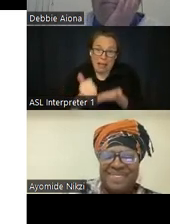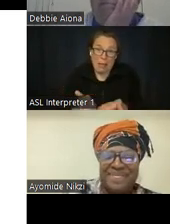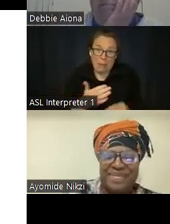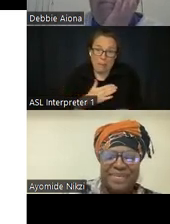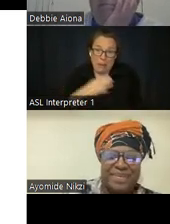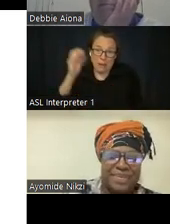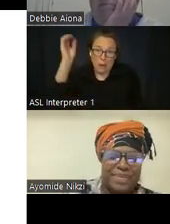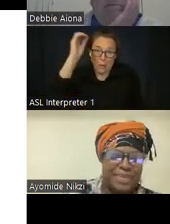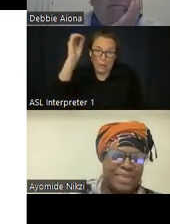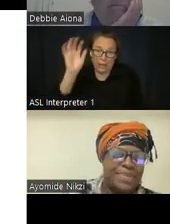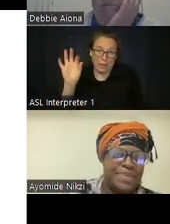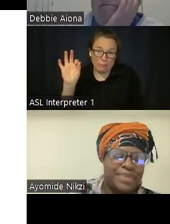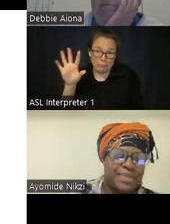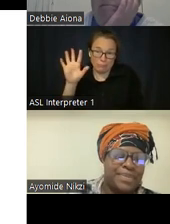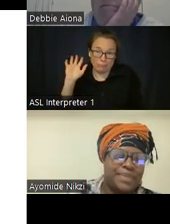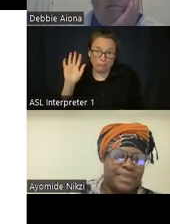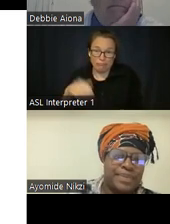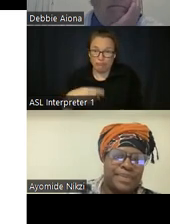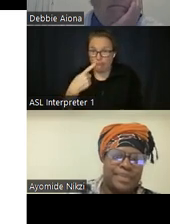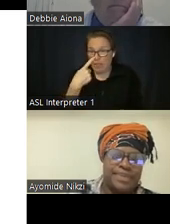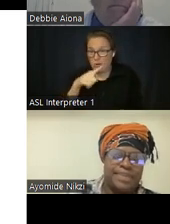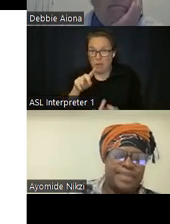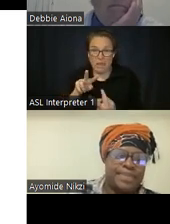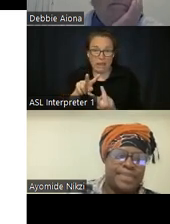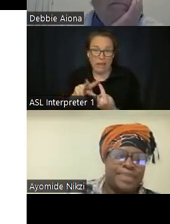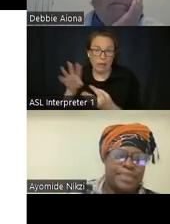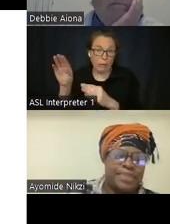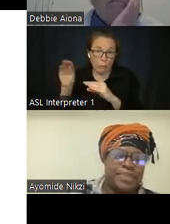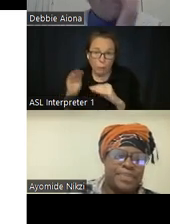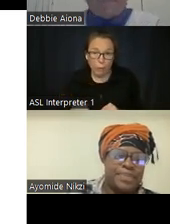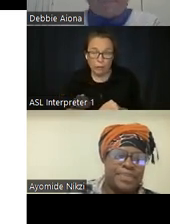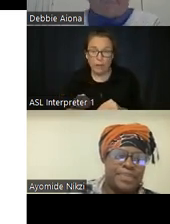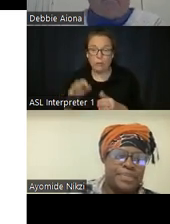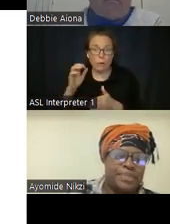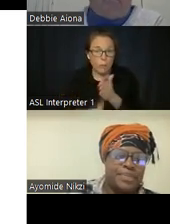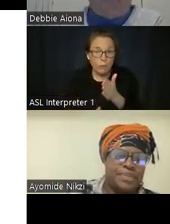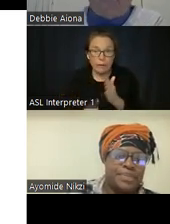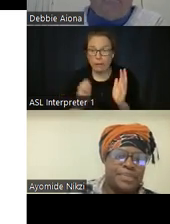yeah, I don't know if I have strong feelings one way or the other. We could move it or leave it in. I feel like it's fine either way, personally.